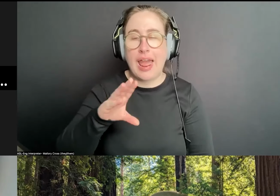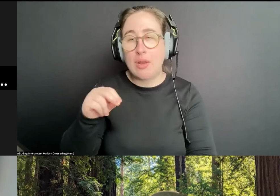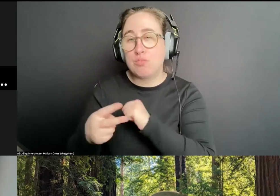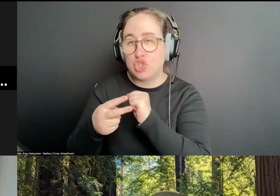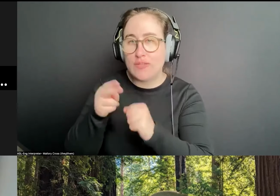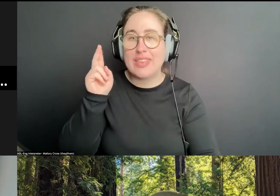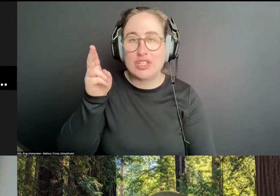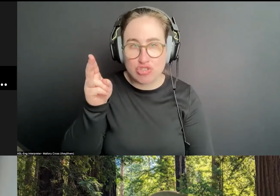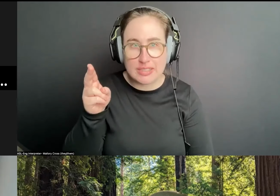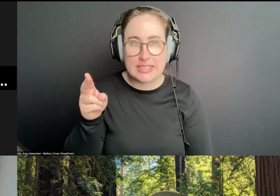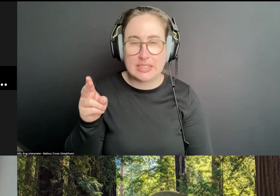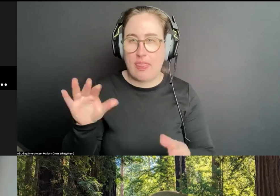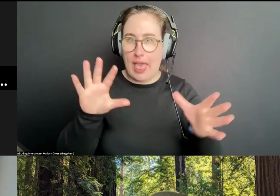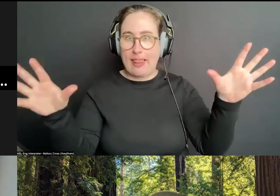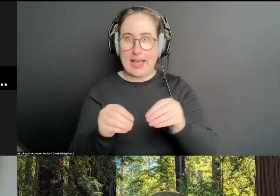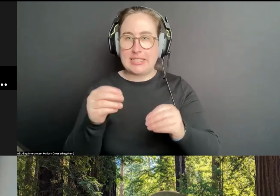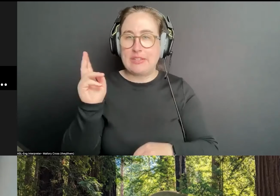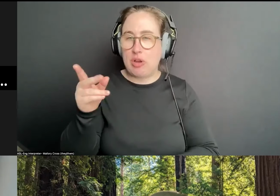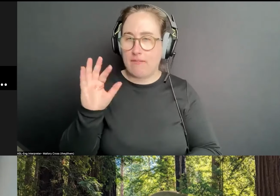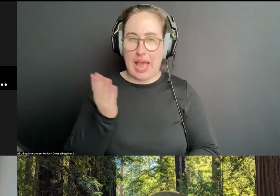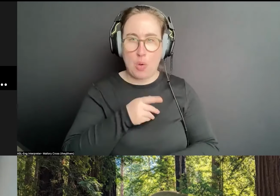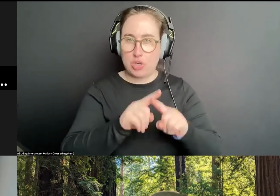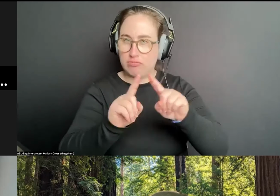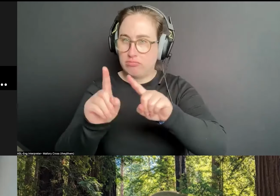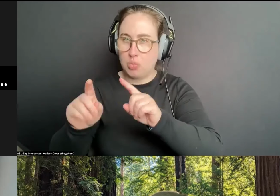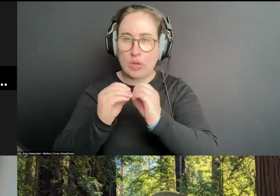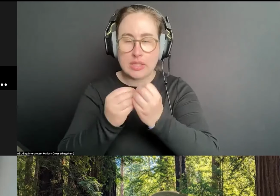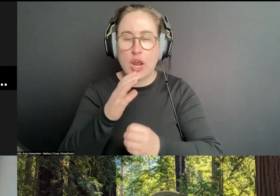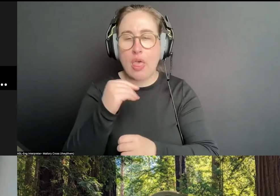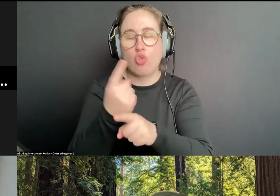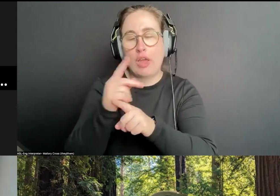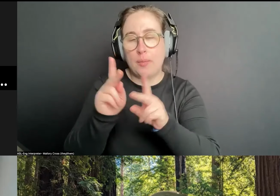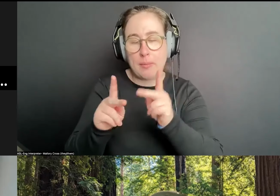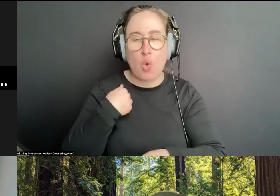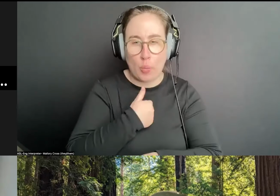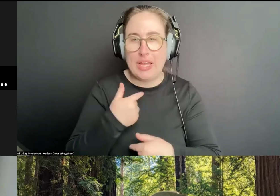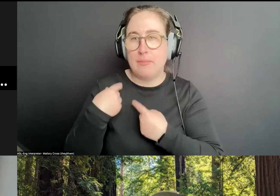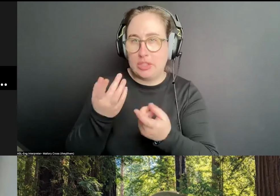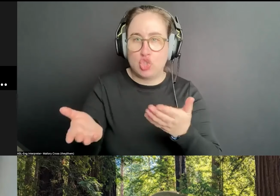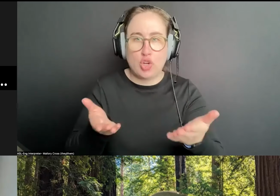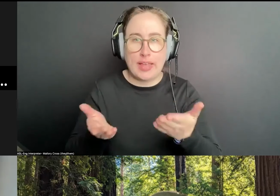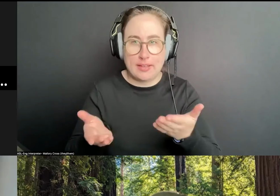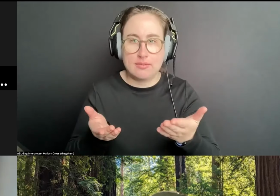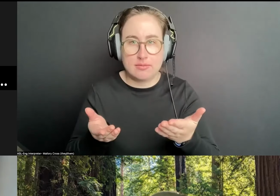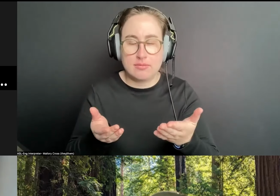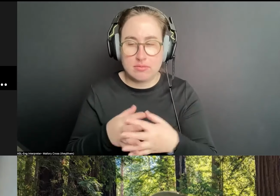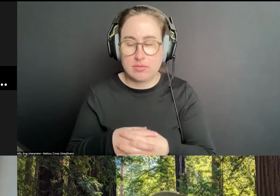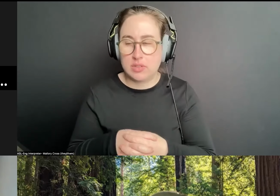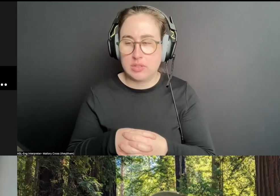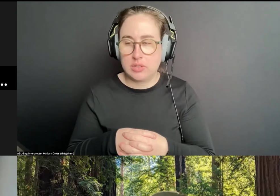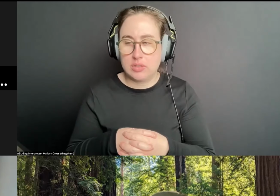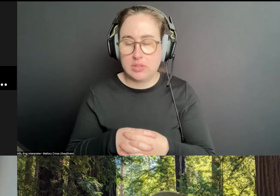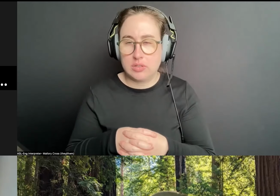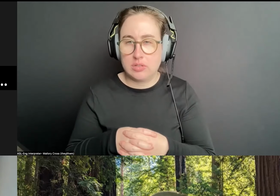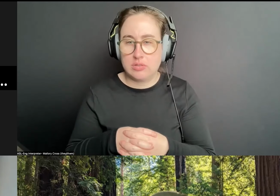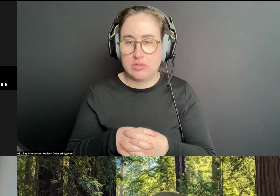the collective history of our organizations and the regular folks that we have been serving throughout that time through